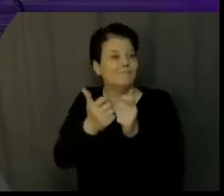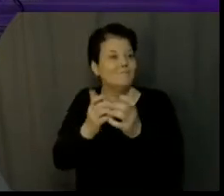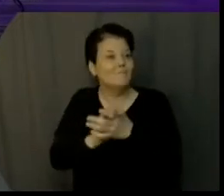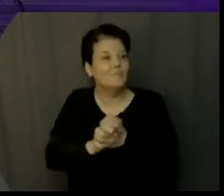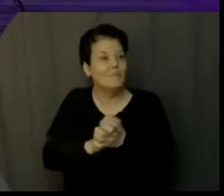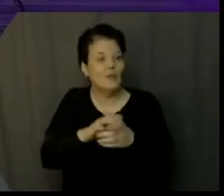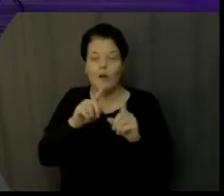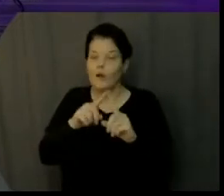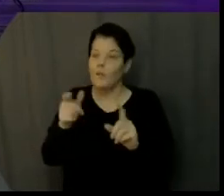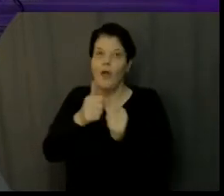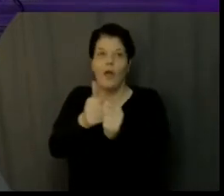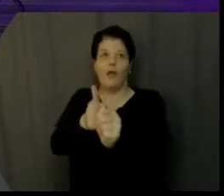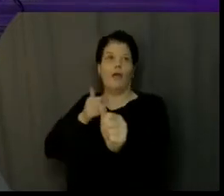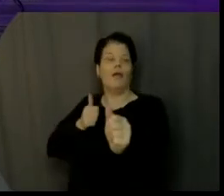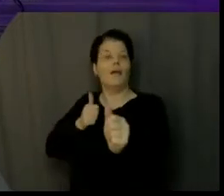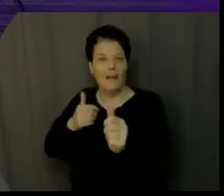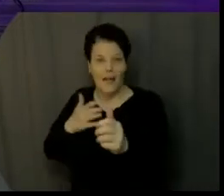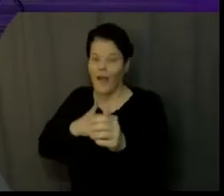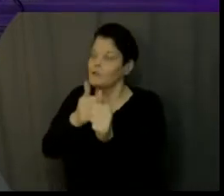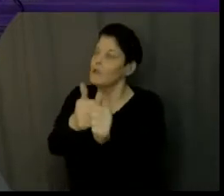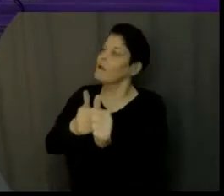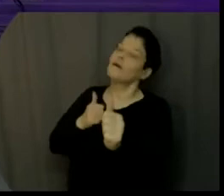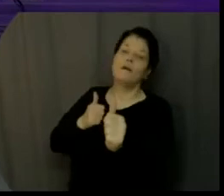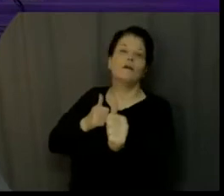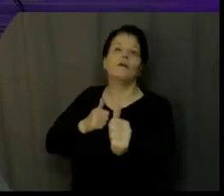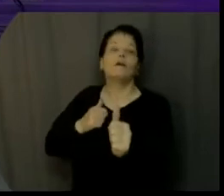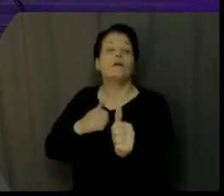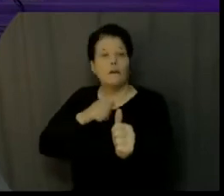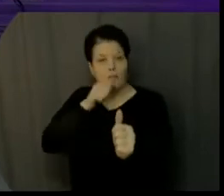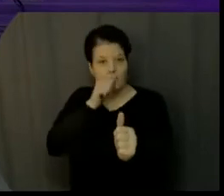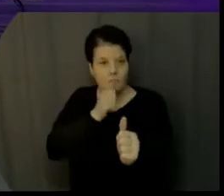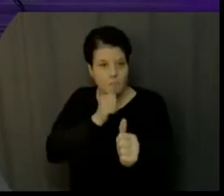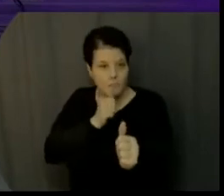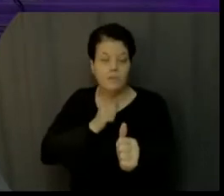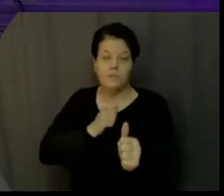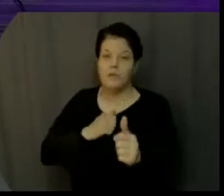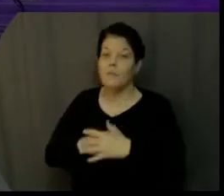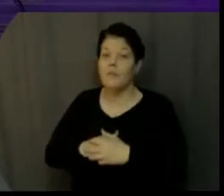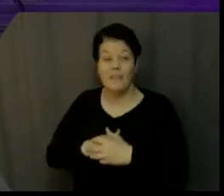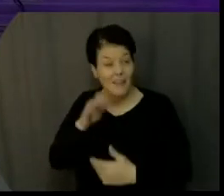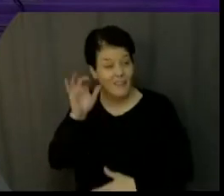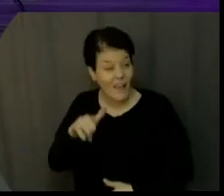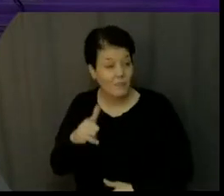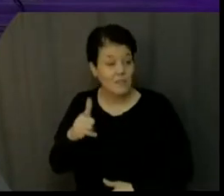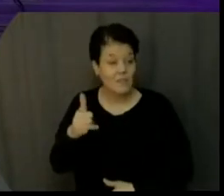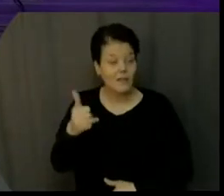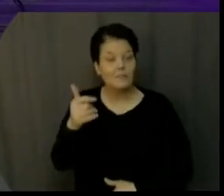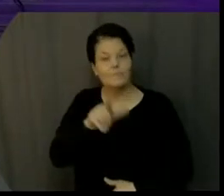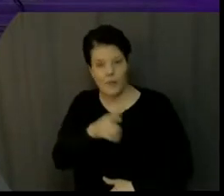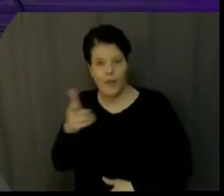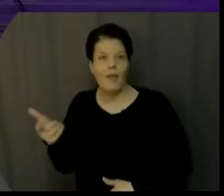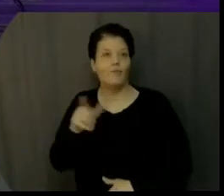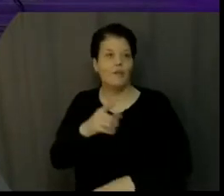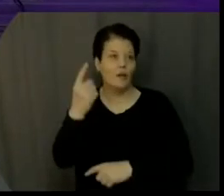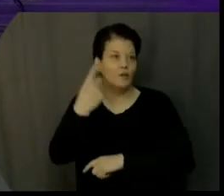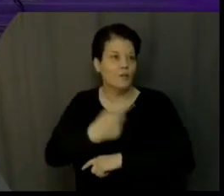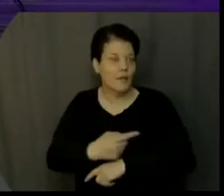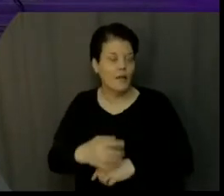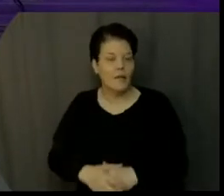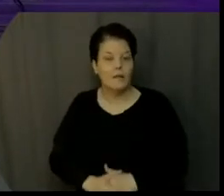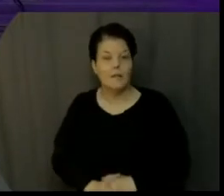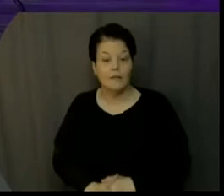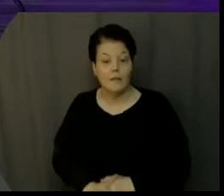couldn't. I couldn't hardly at all. I mean, we did that every other day because at the end of the